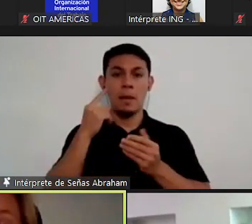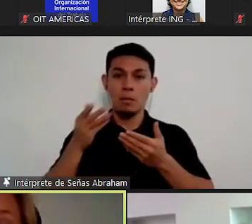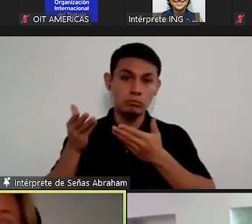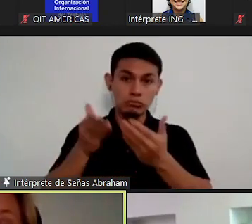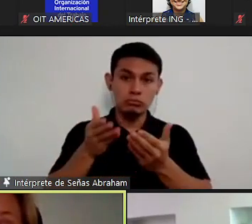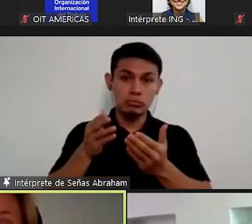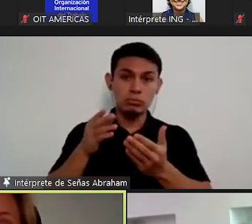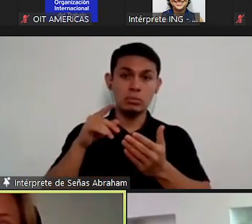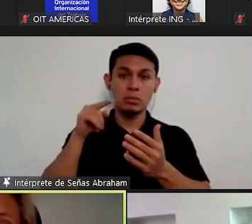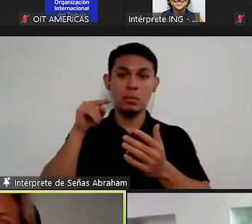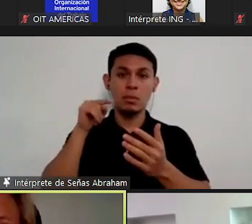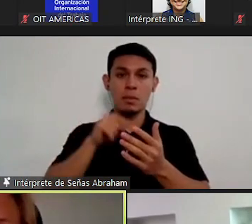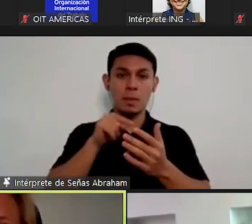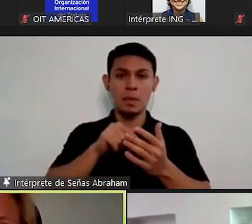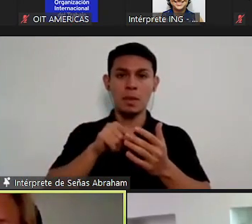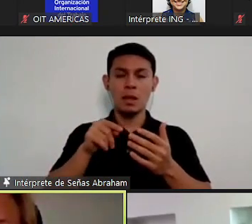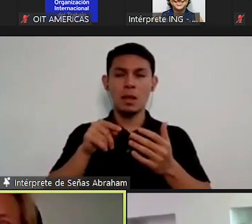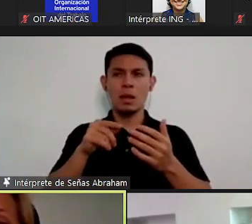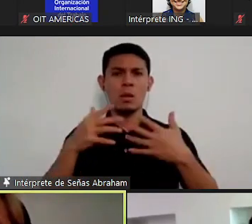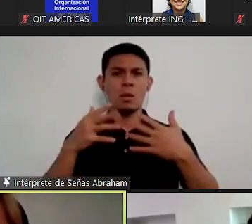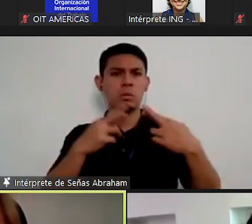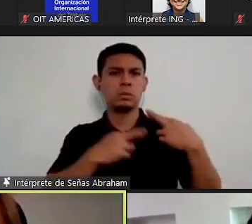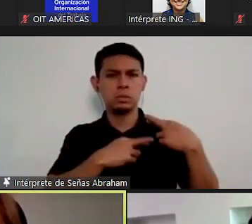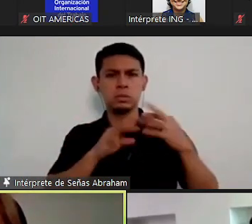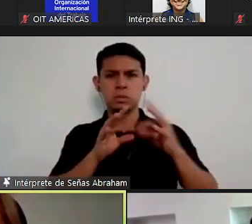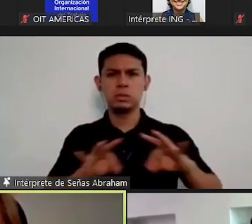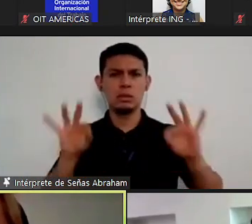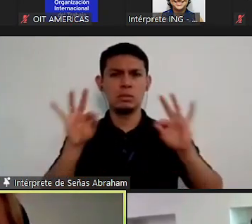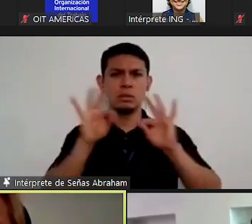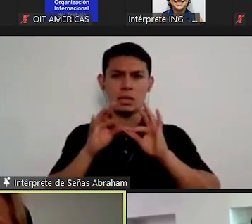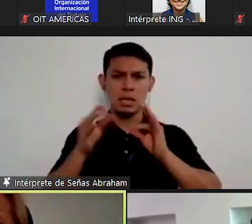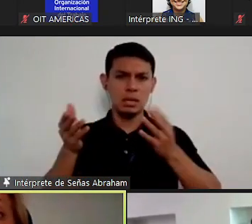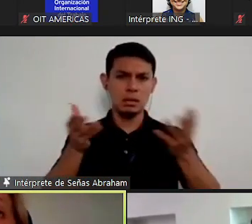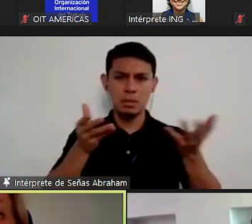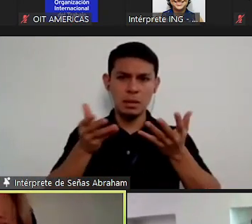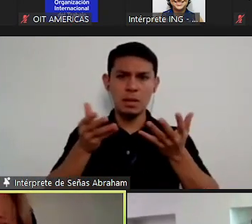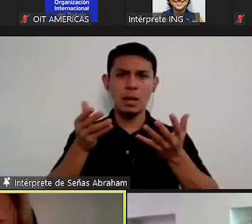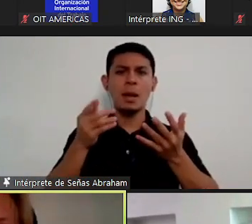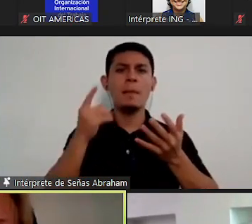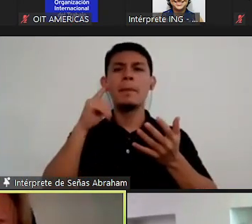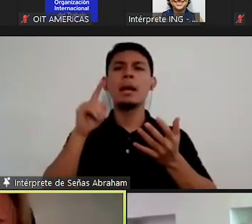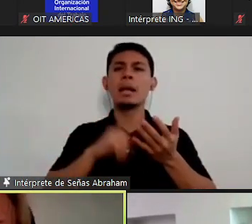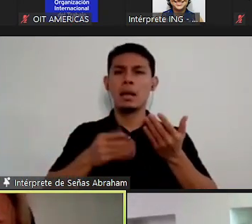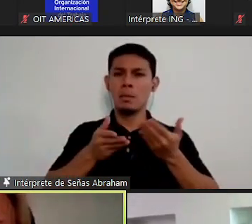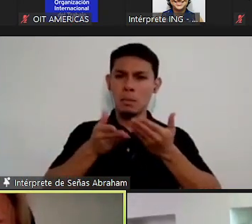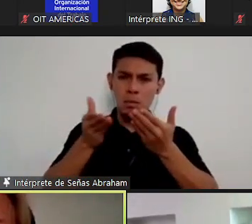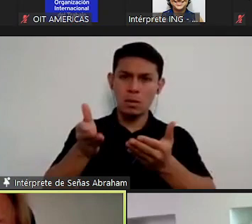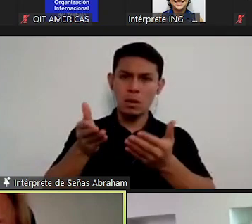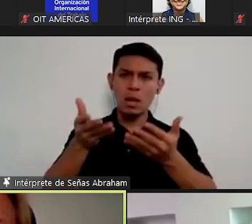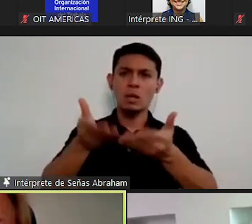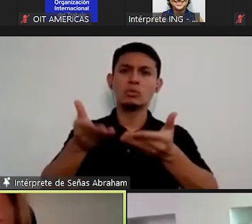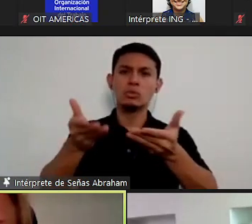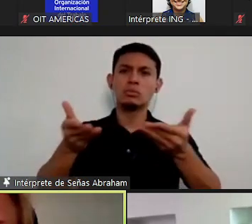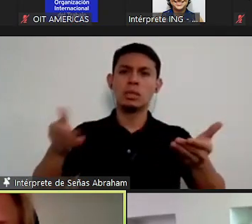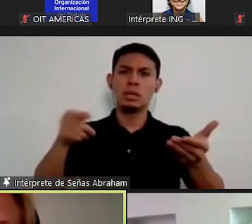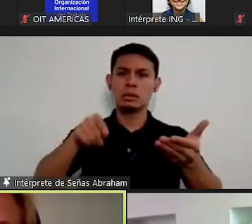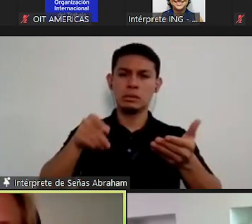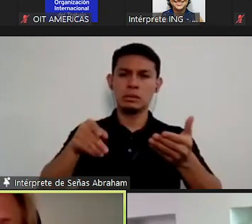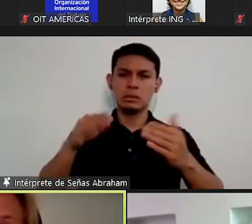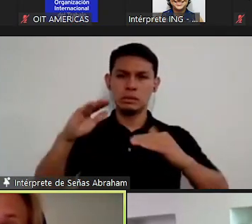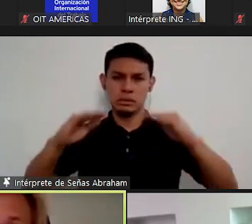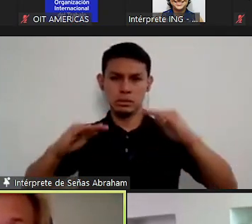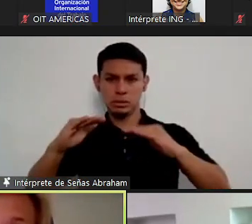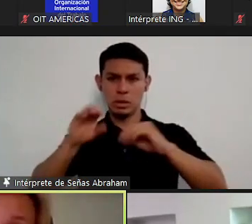and promoting the national contact point is a very important part of the implementing the plan to promote the